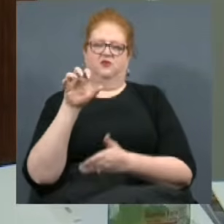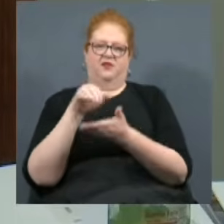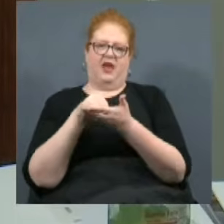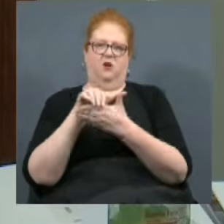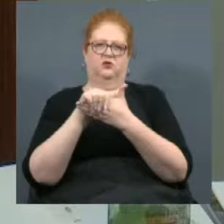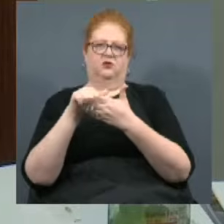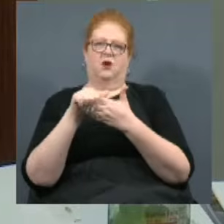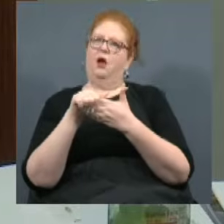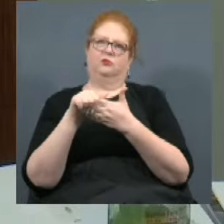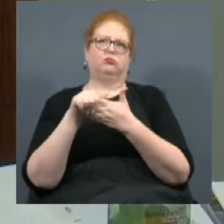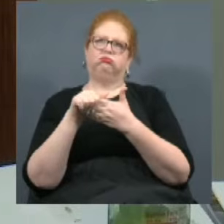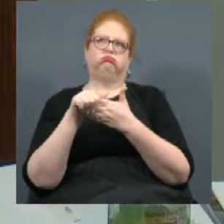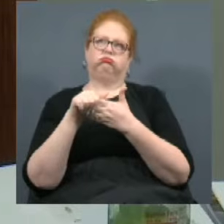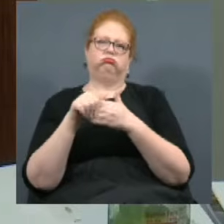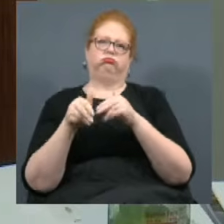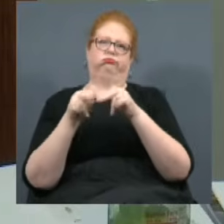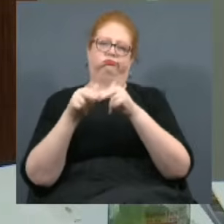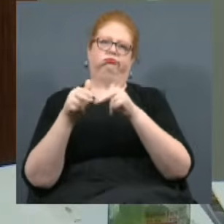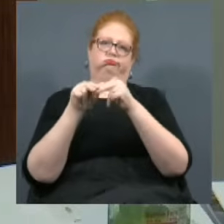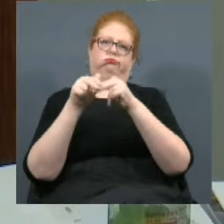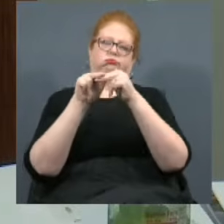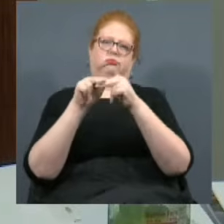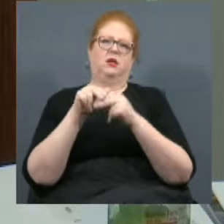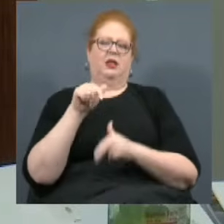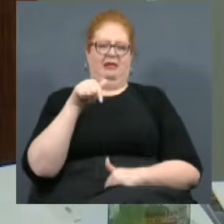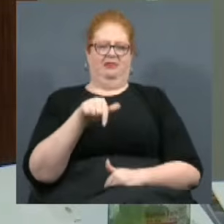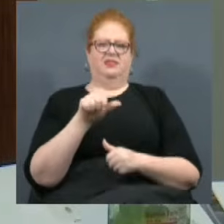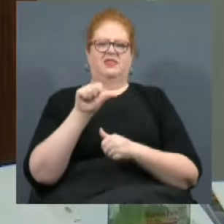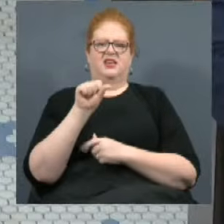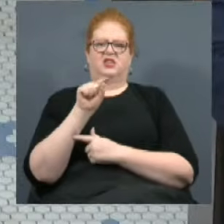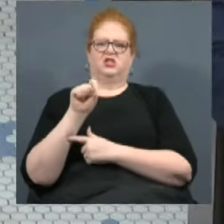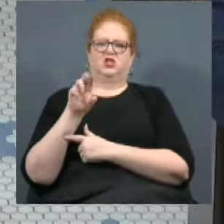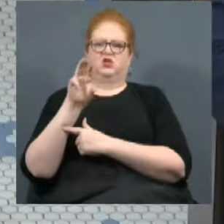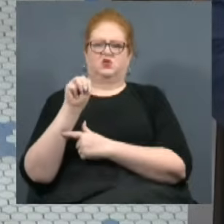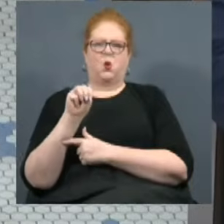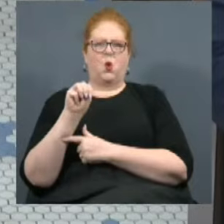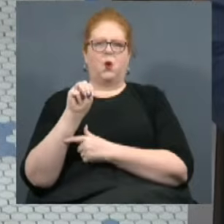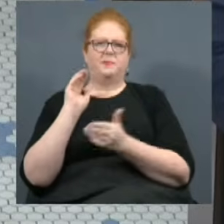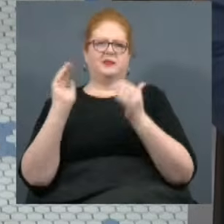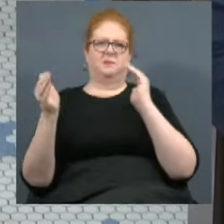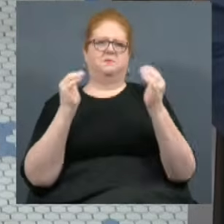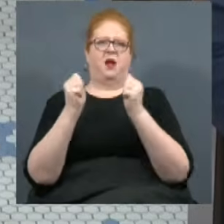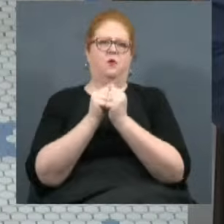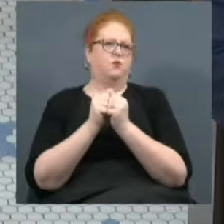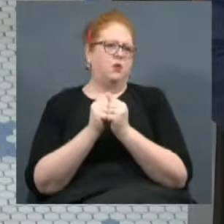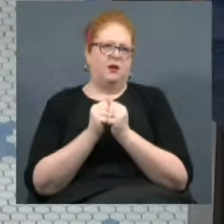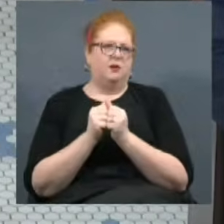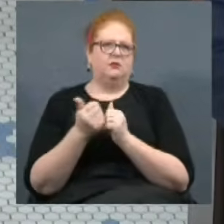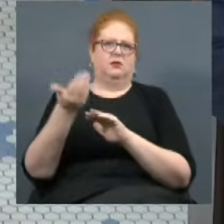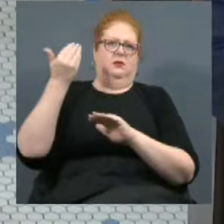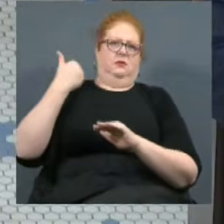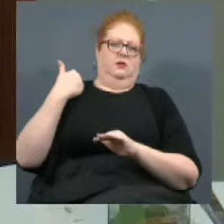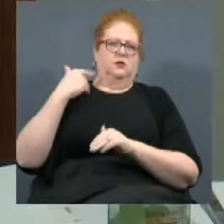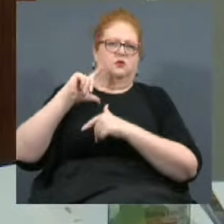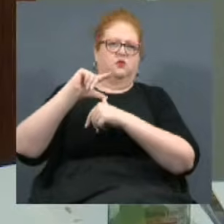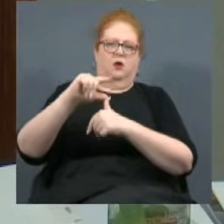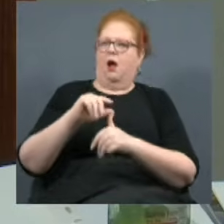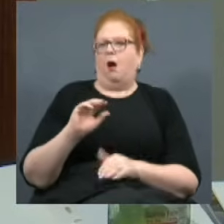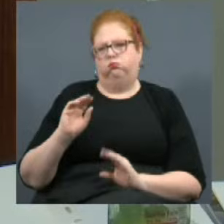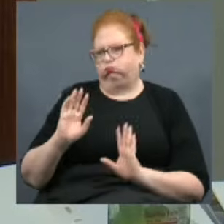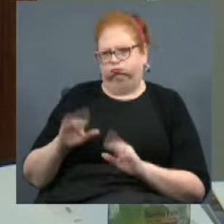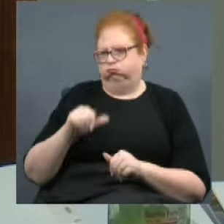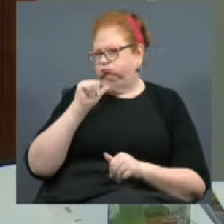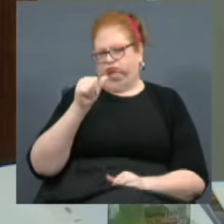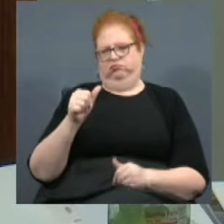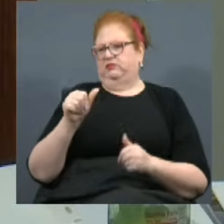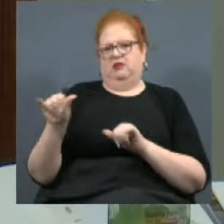How big in scale was this storm compared to the tornado? It doesn't, Nowhere near it. Yeah. No. Okay, and you see a reason